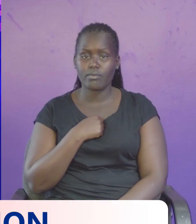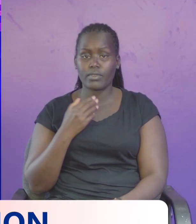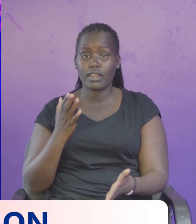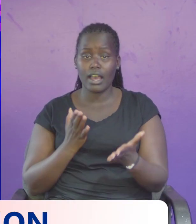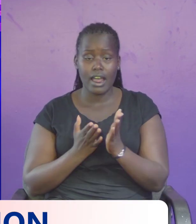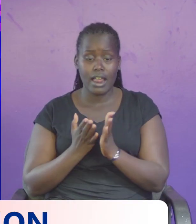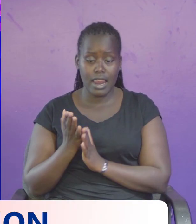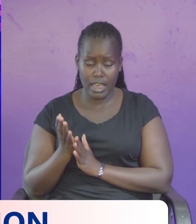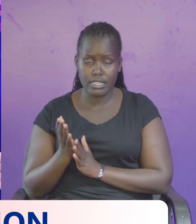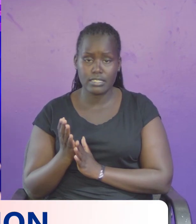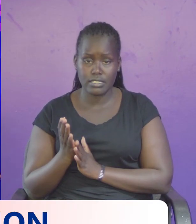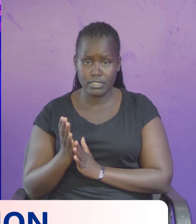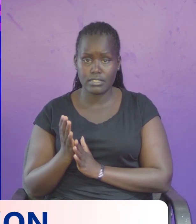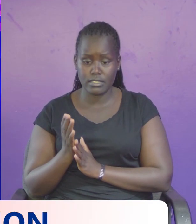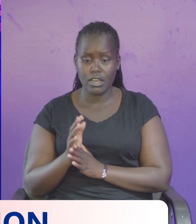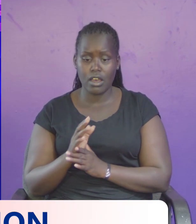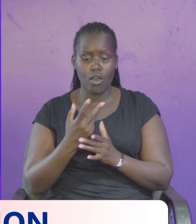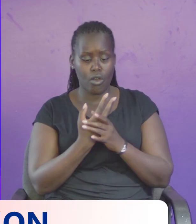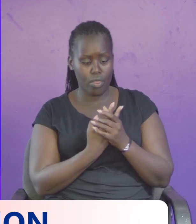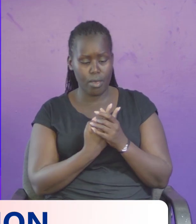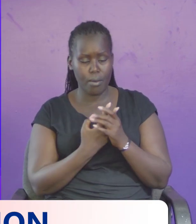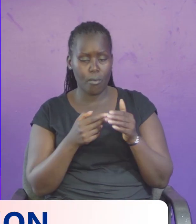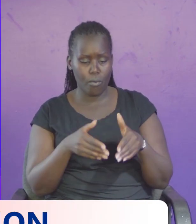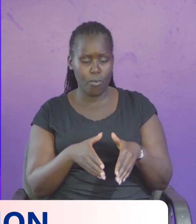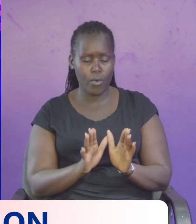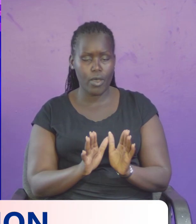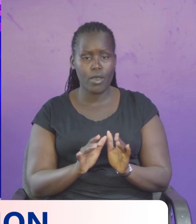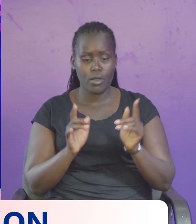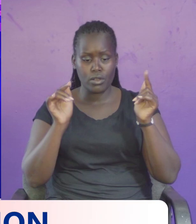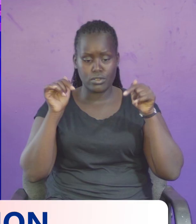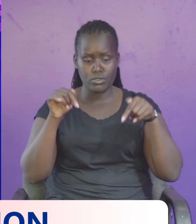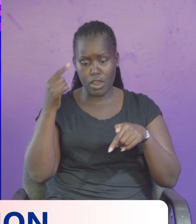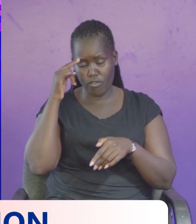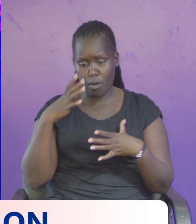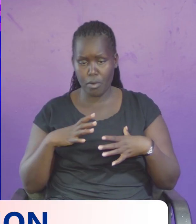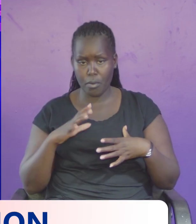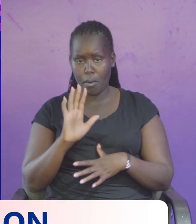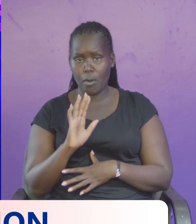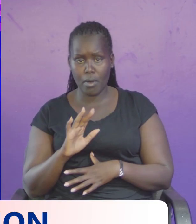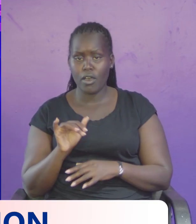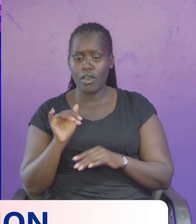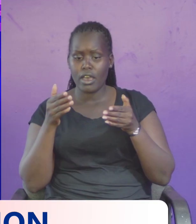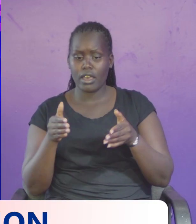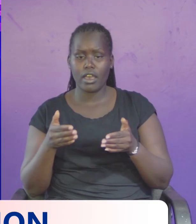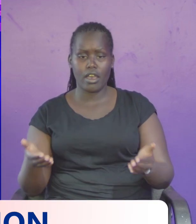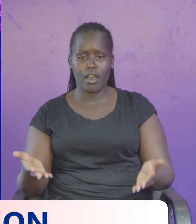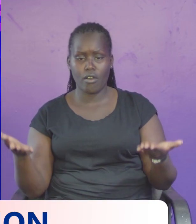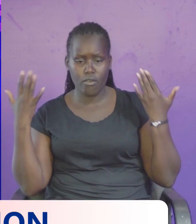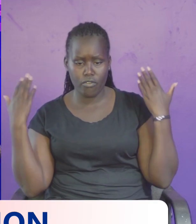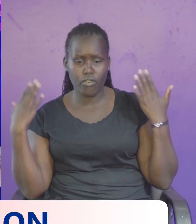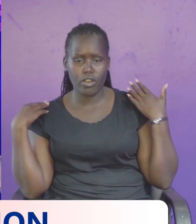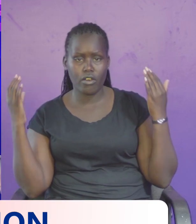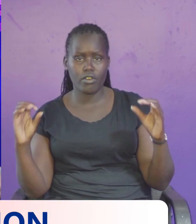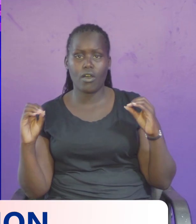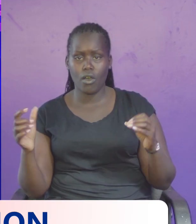shine light we connect with on the canvas. path today Yes. for your people, because you are not there forever, Right. then you are going to put these people